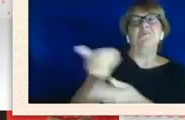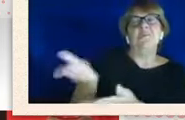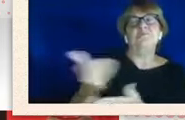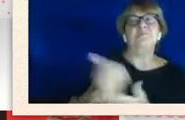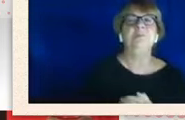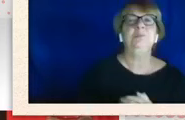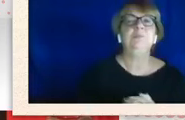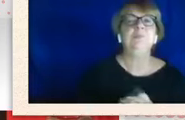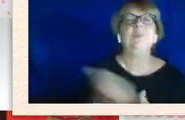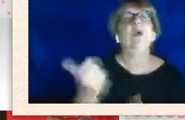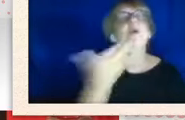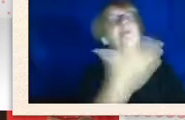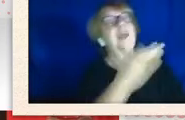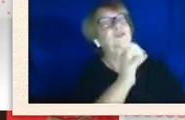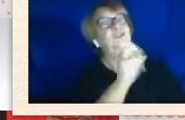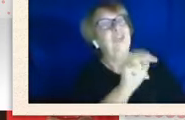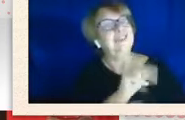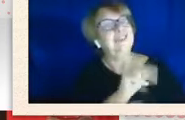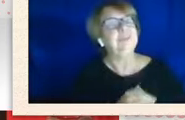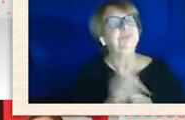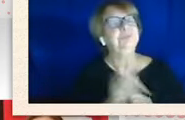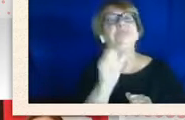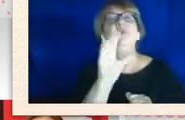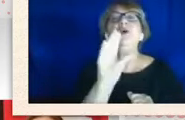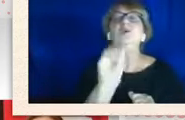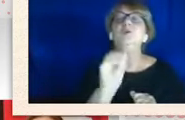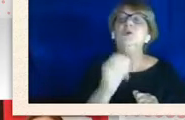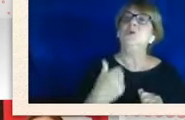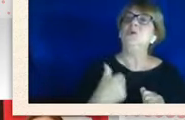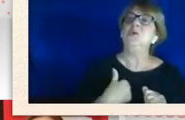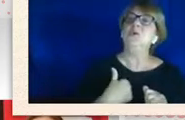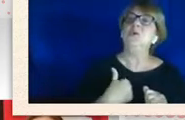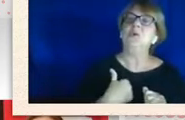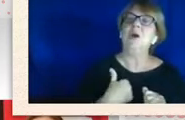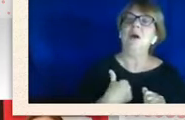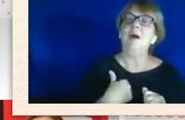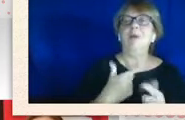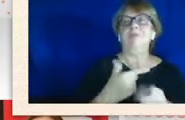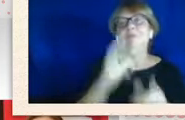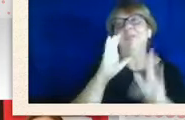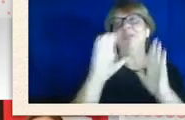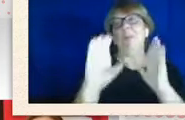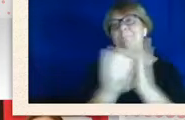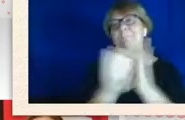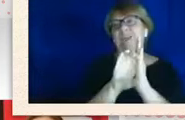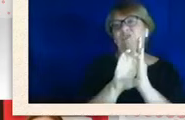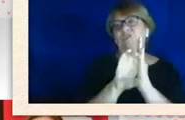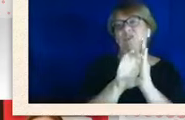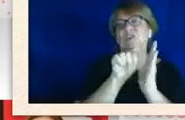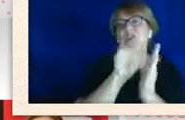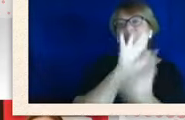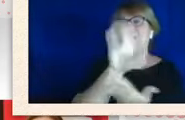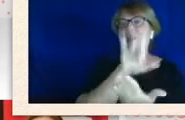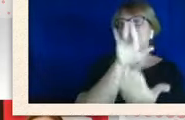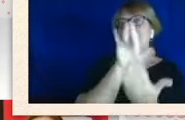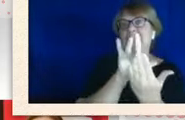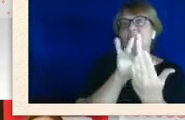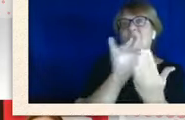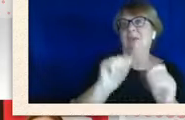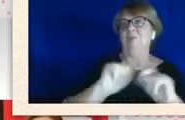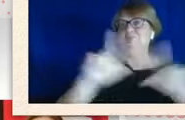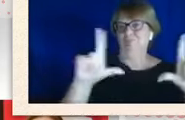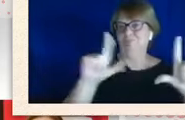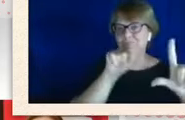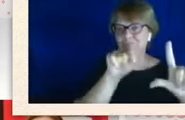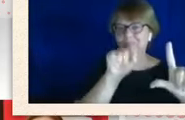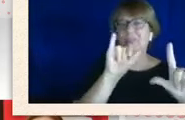Jason. So I am the picture in the middle of this slide. It's a picture of me in a